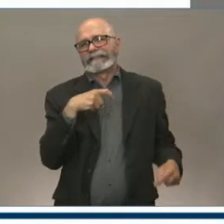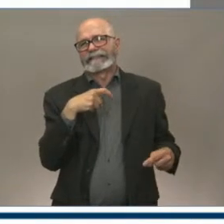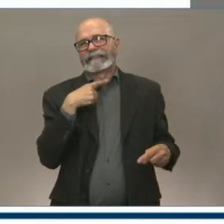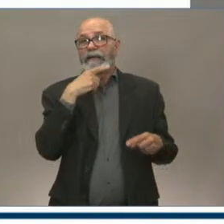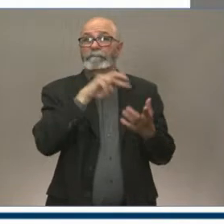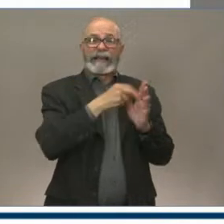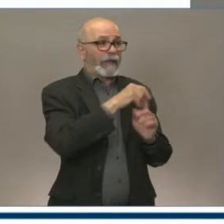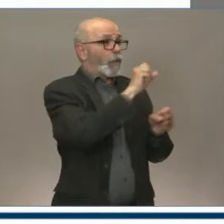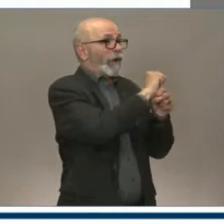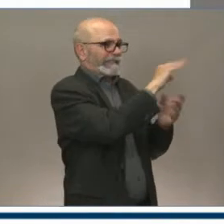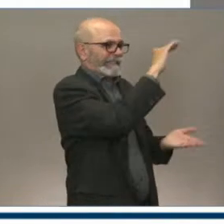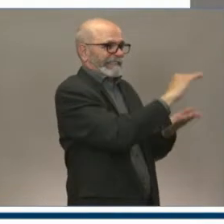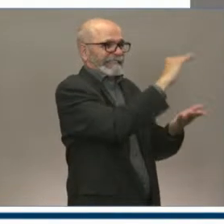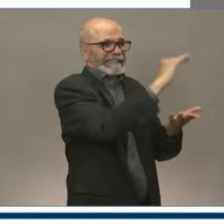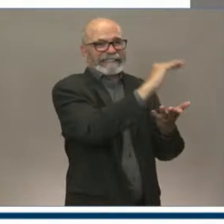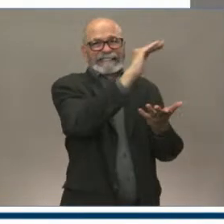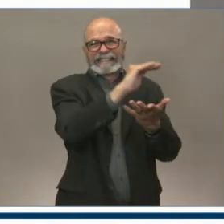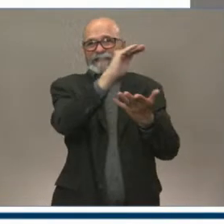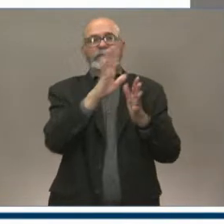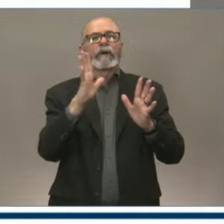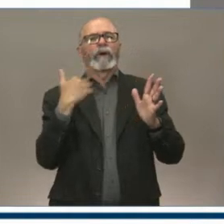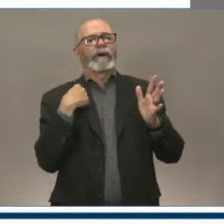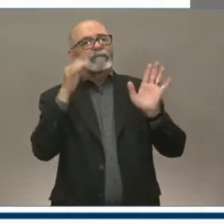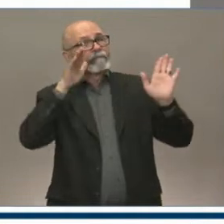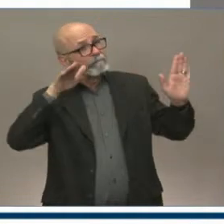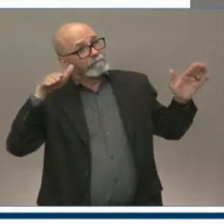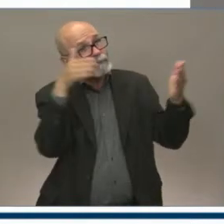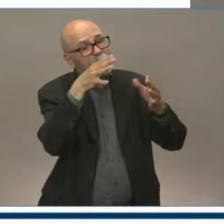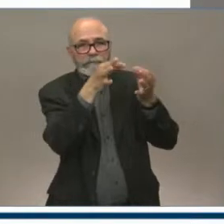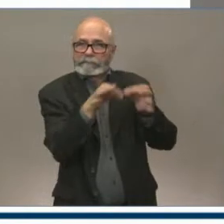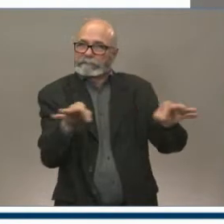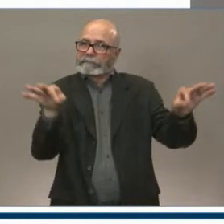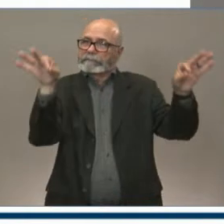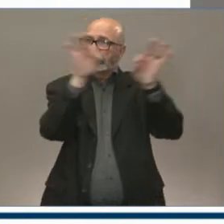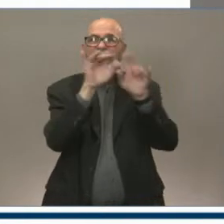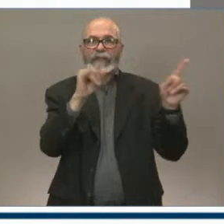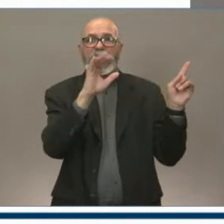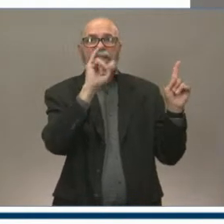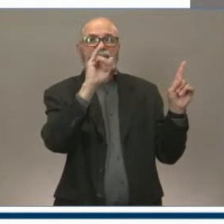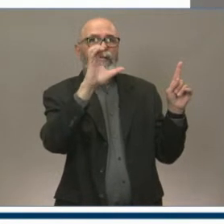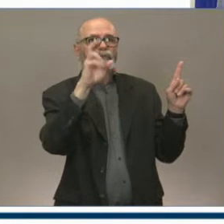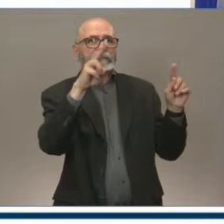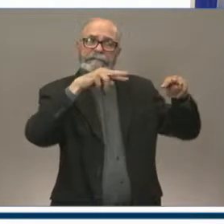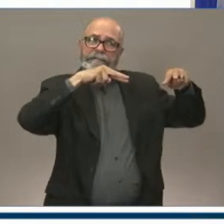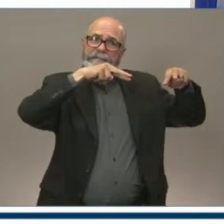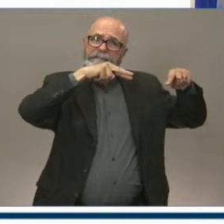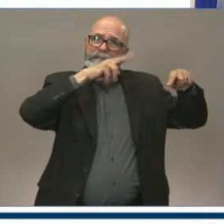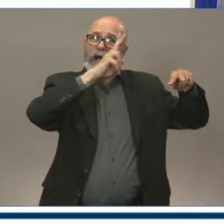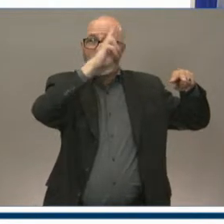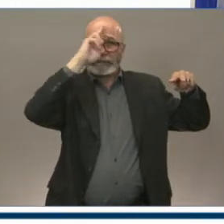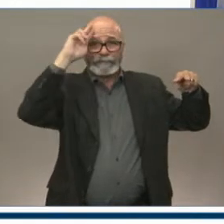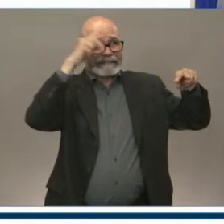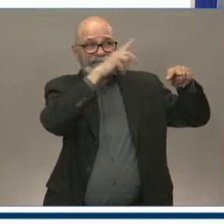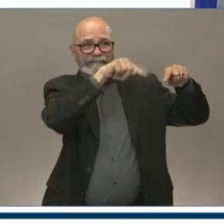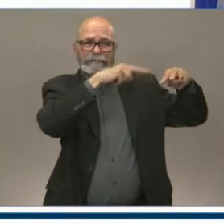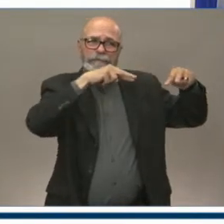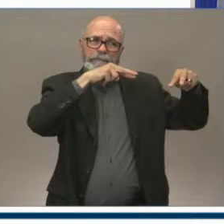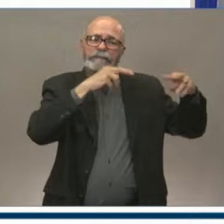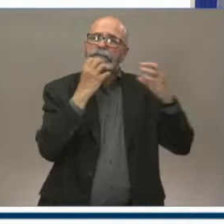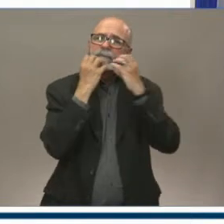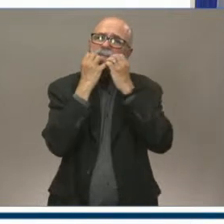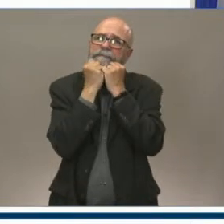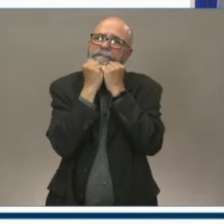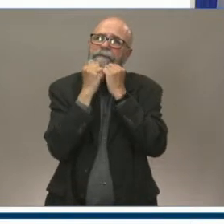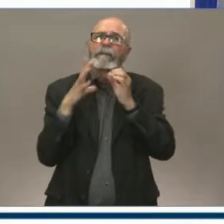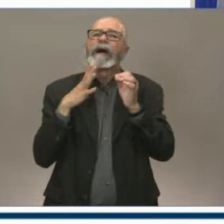healthcare system to make sure we can focus on the necessary COVID response. Go ahead, Nabal, with your follow-up.